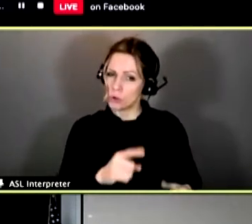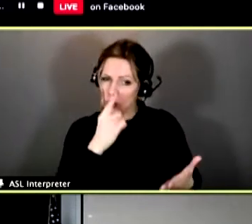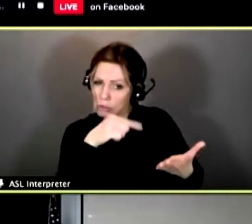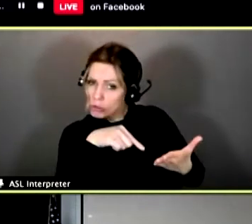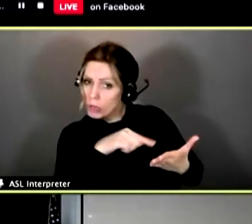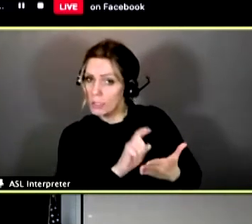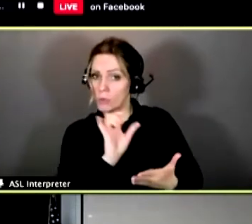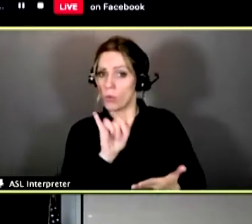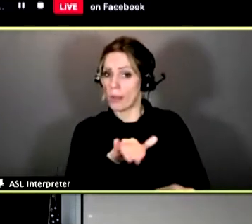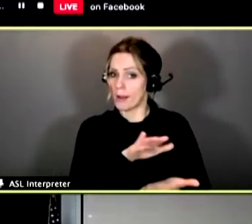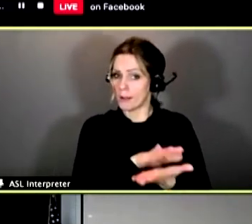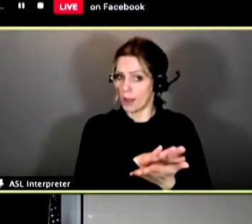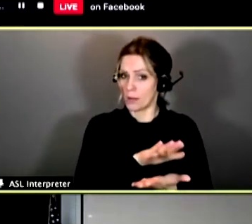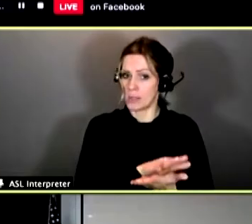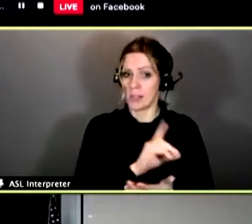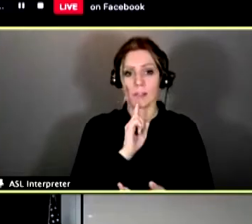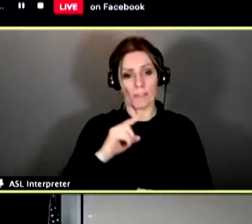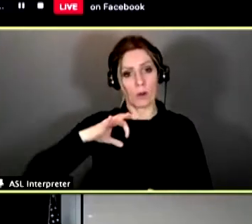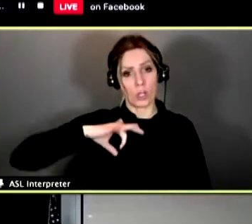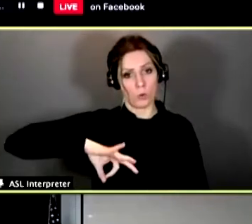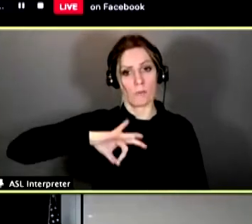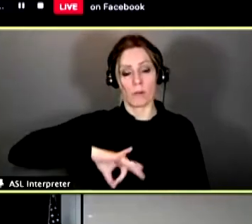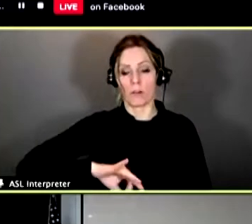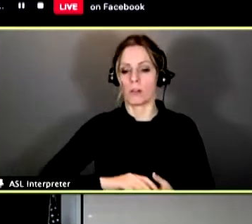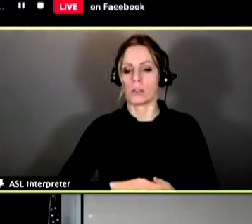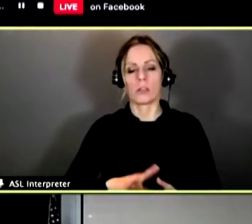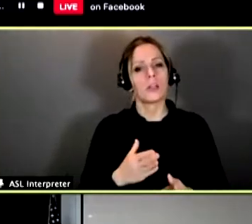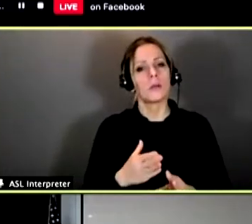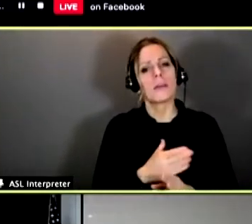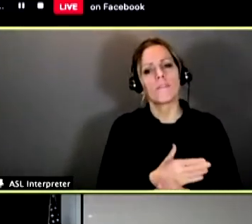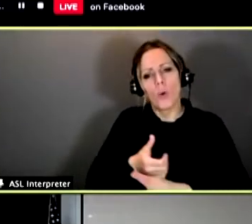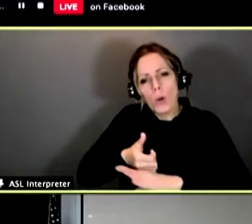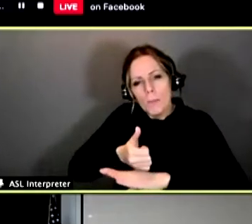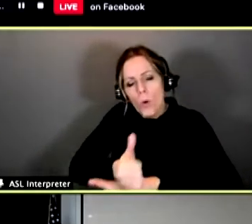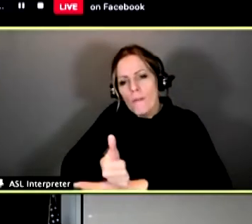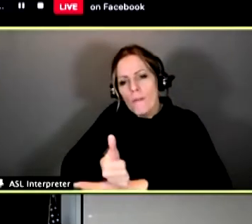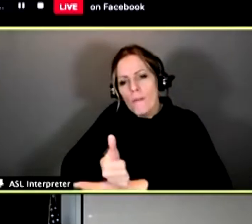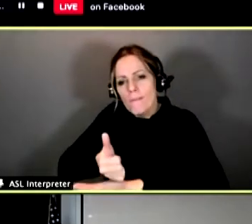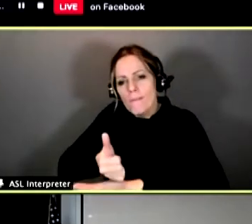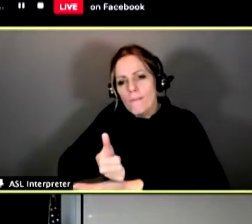useful. And before we point fingers, we should perhaps